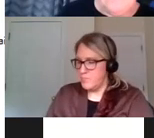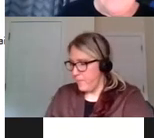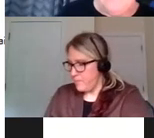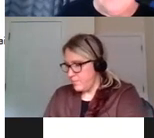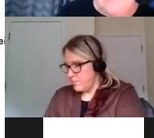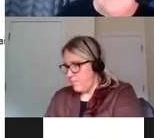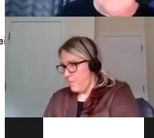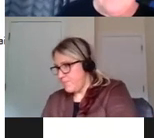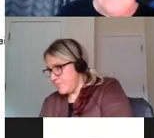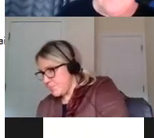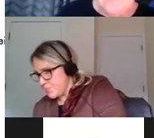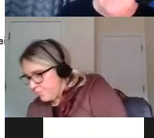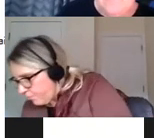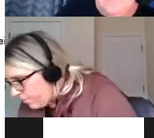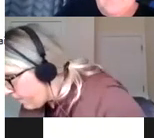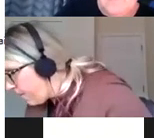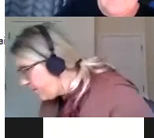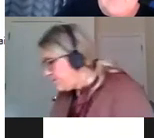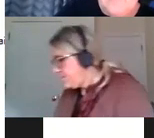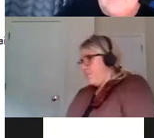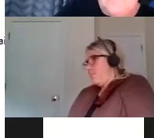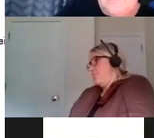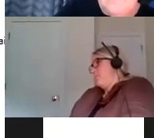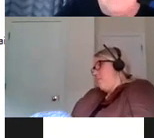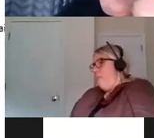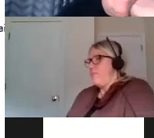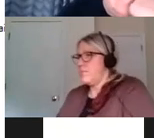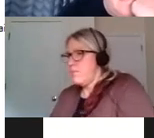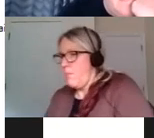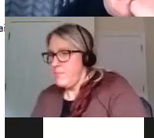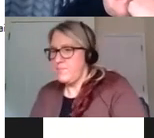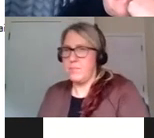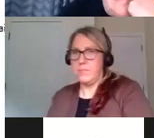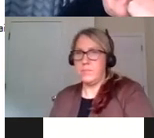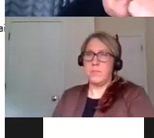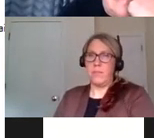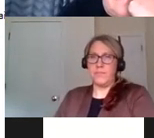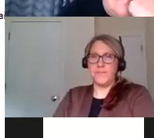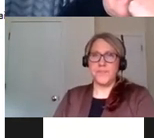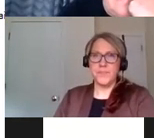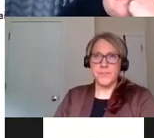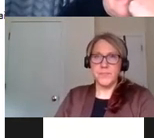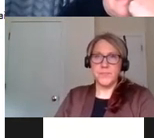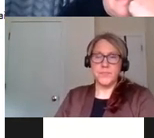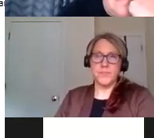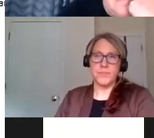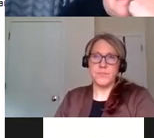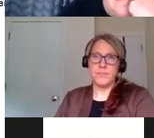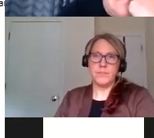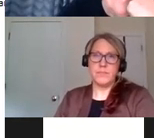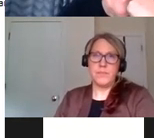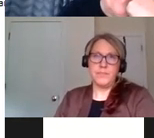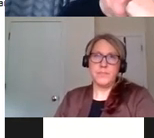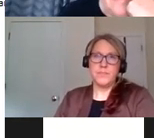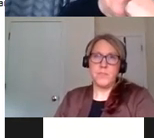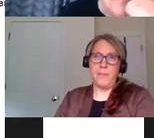page 1 apples. So apples is my first item on the list. If I use my down arrow, oranges. It's going to go to my next item. Lemons.